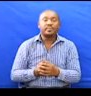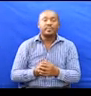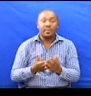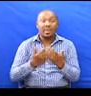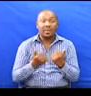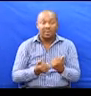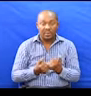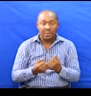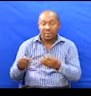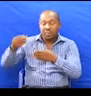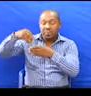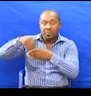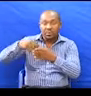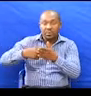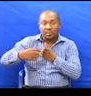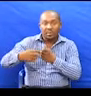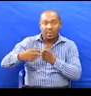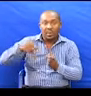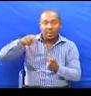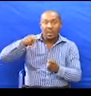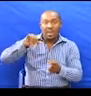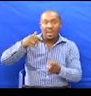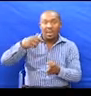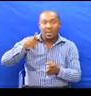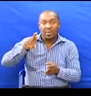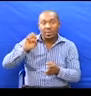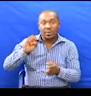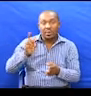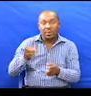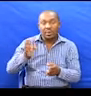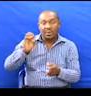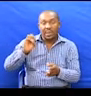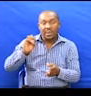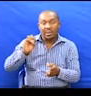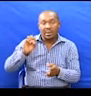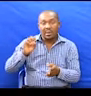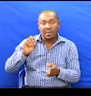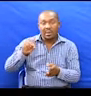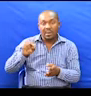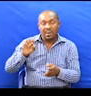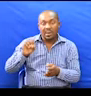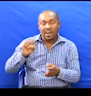what? Nitrogenous compound. These proteins are